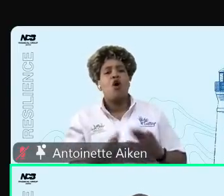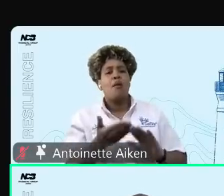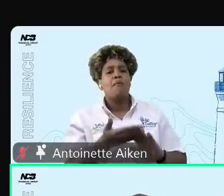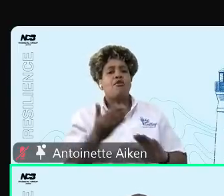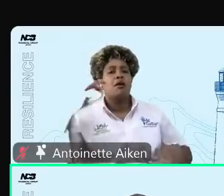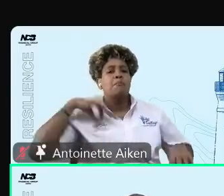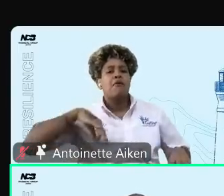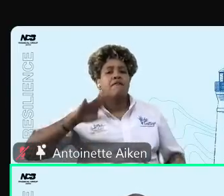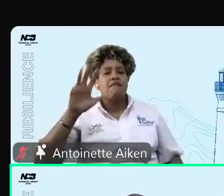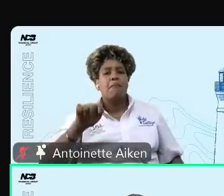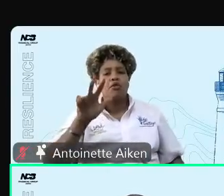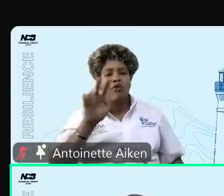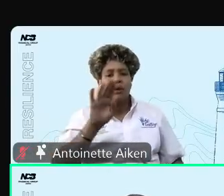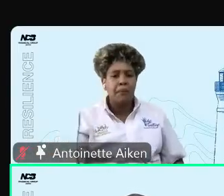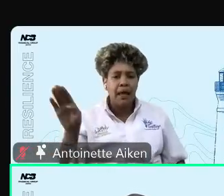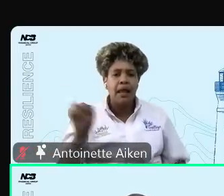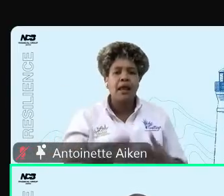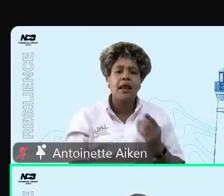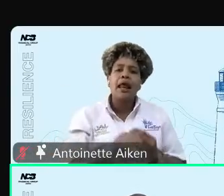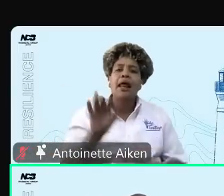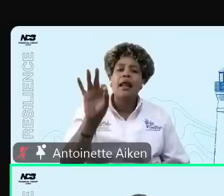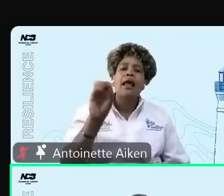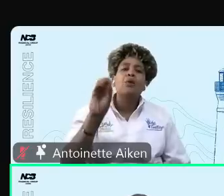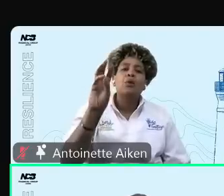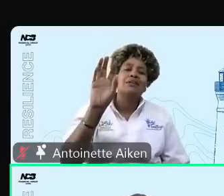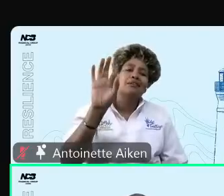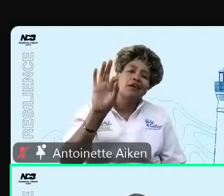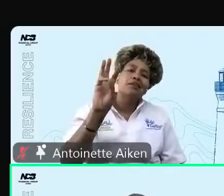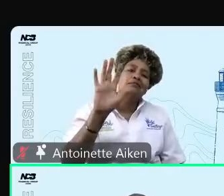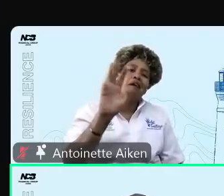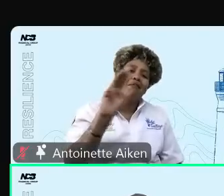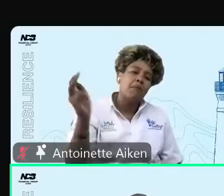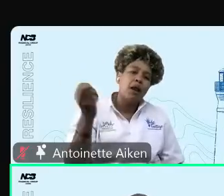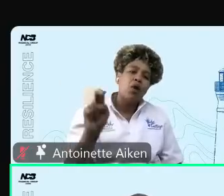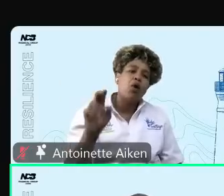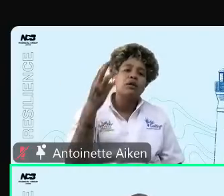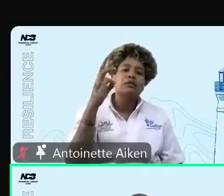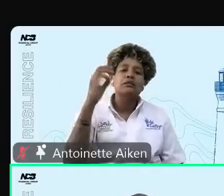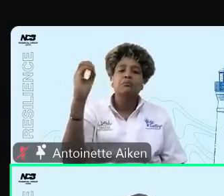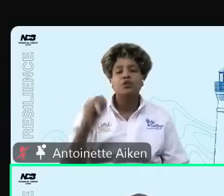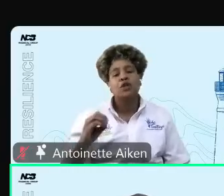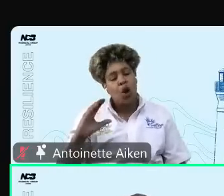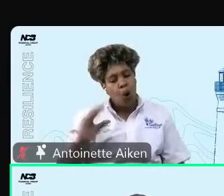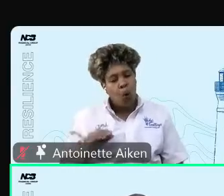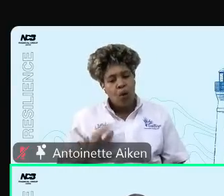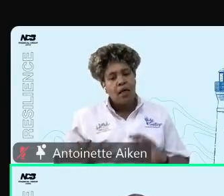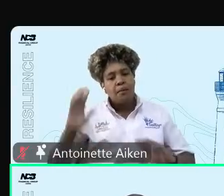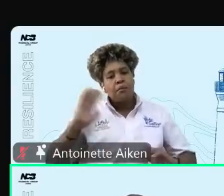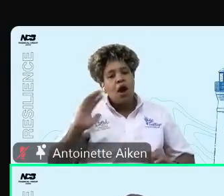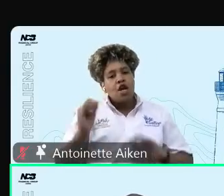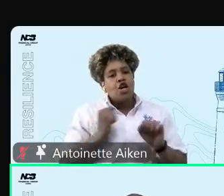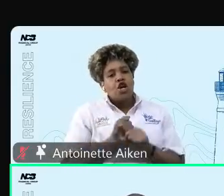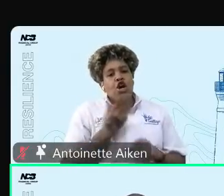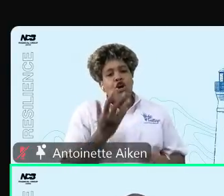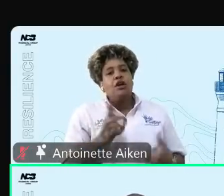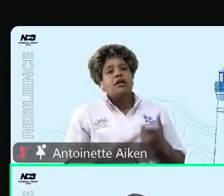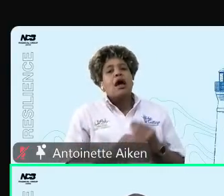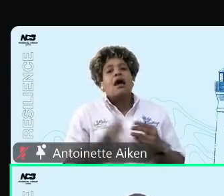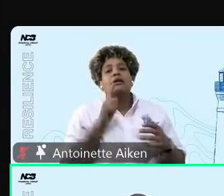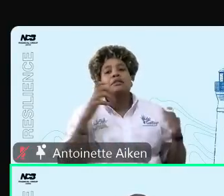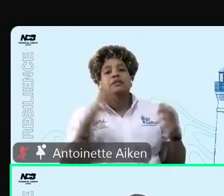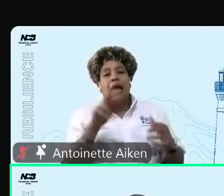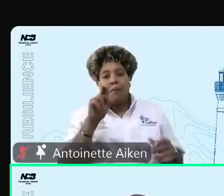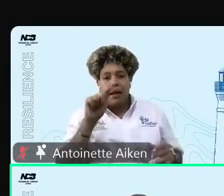of 5.3 billion, 965 million or 16% lower than the prior year. The segment's